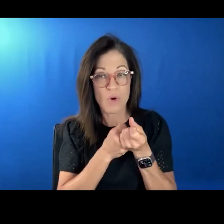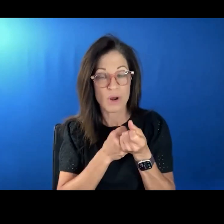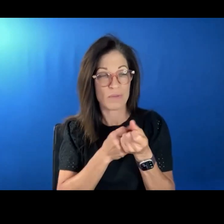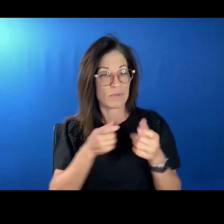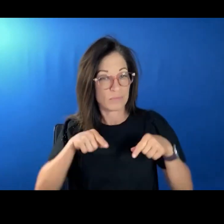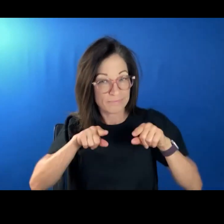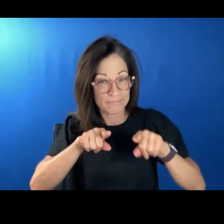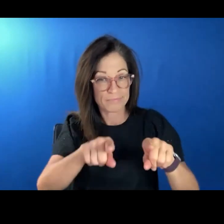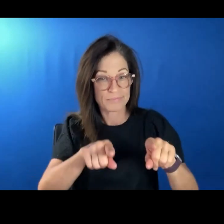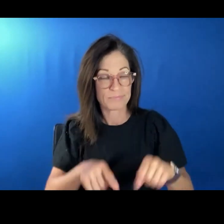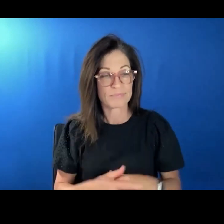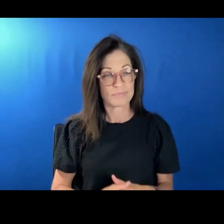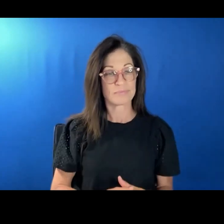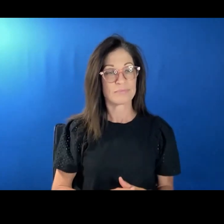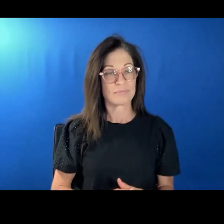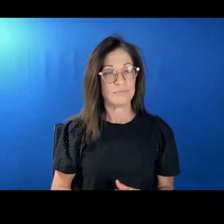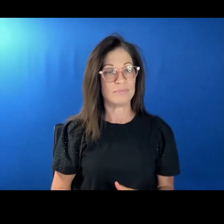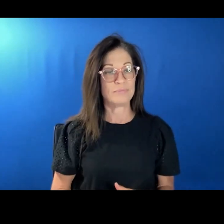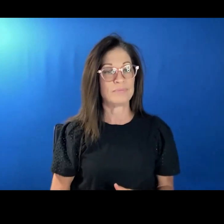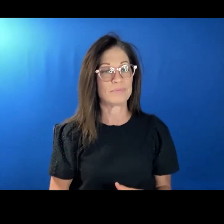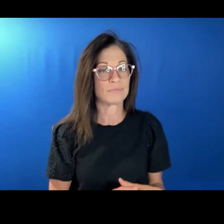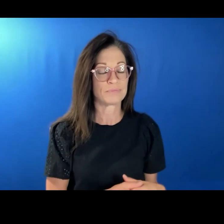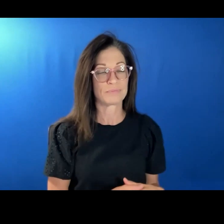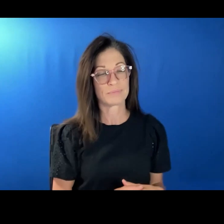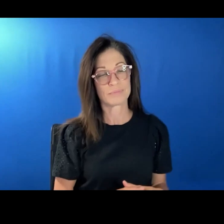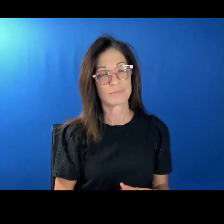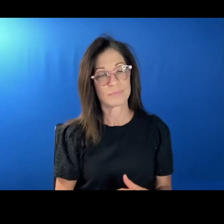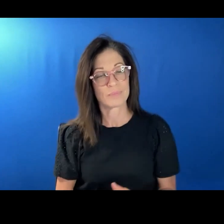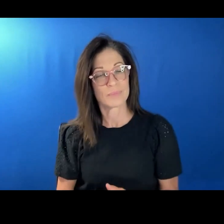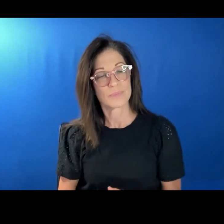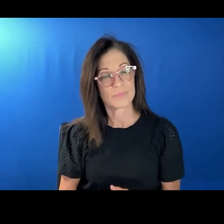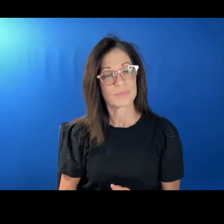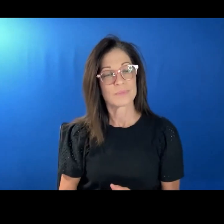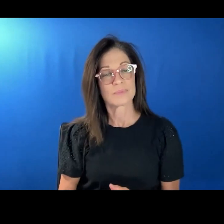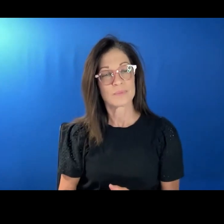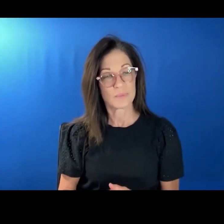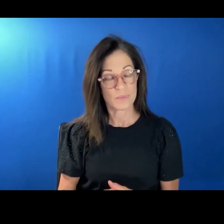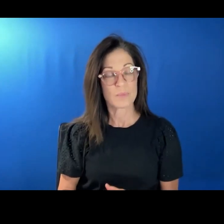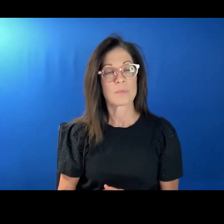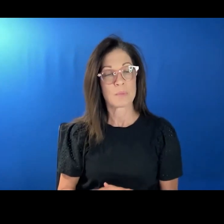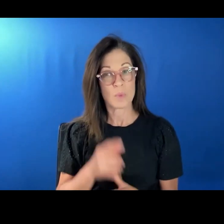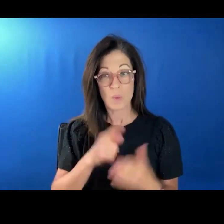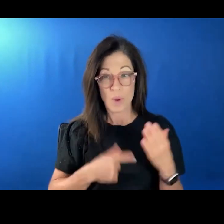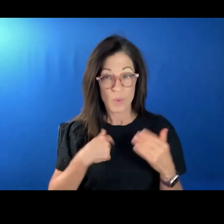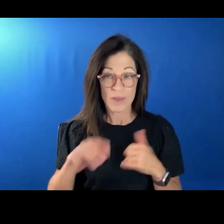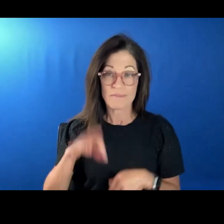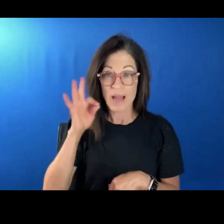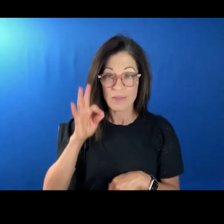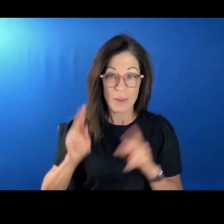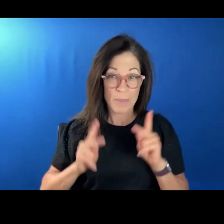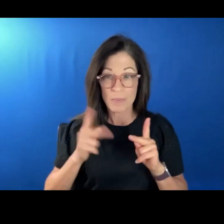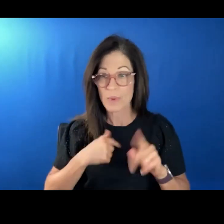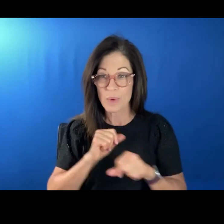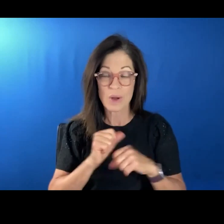And what we have found in our people that we're working with is that the follow-up is the